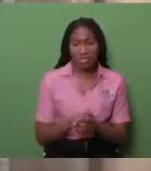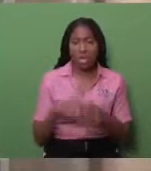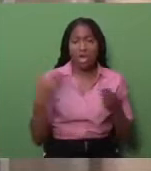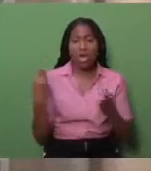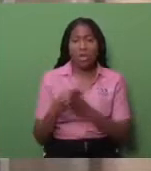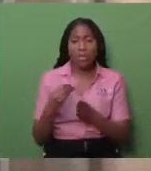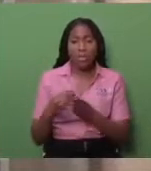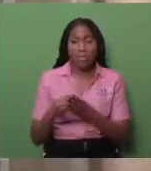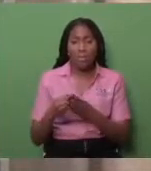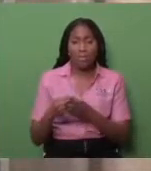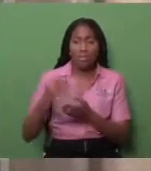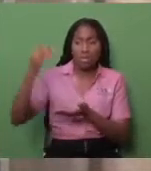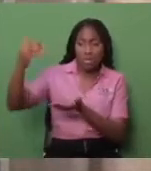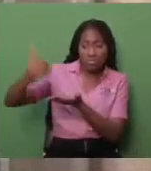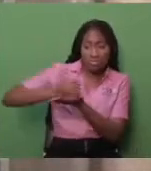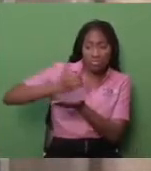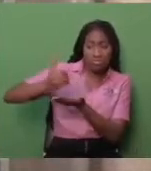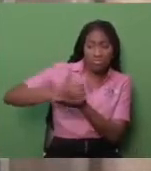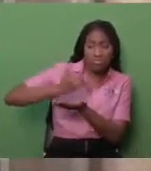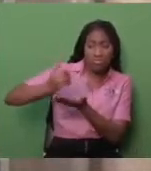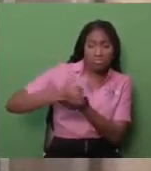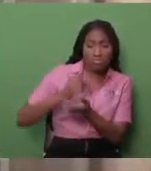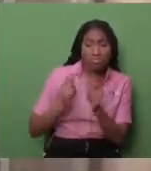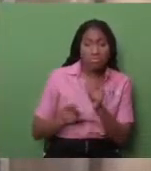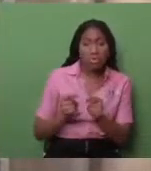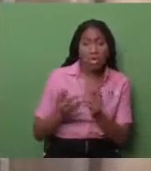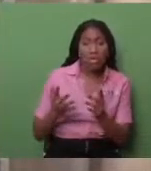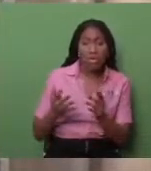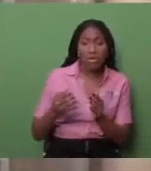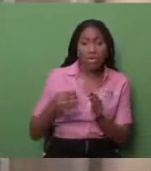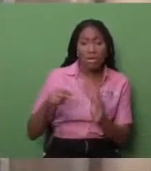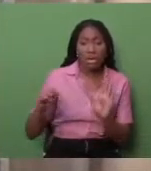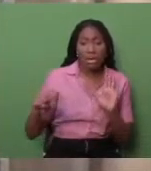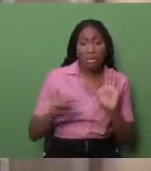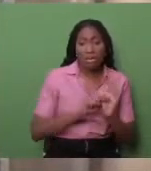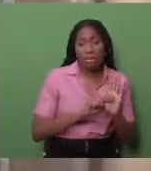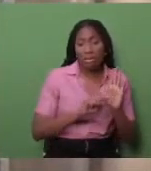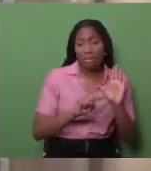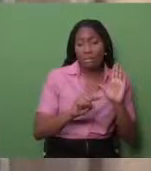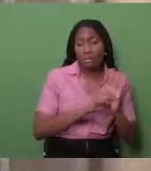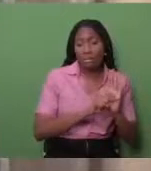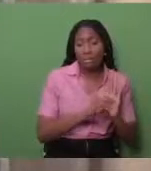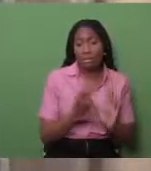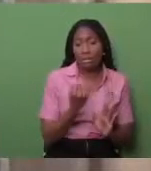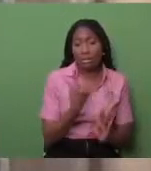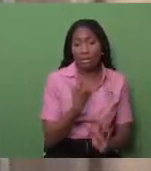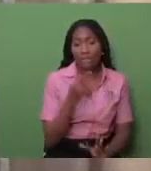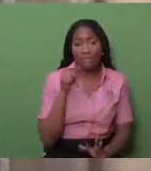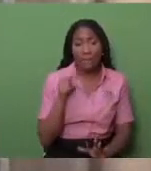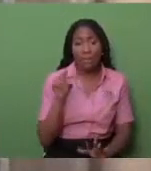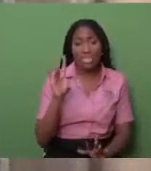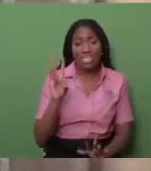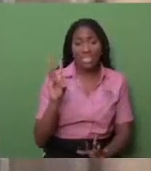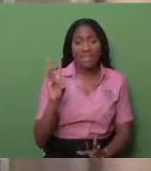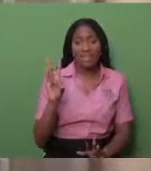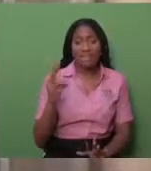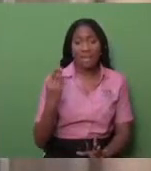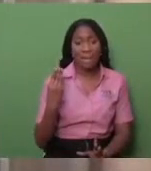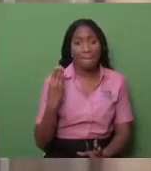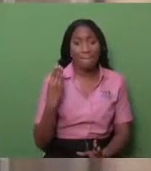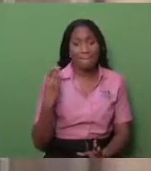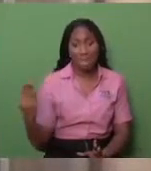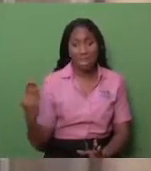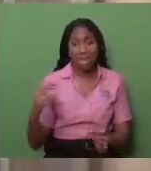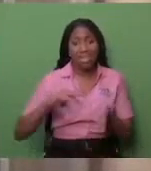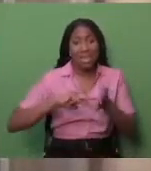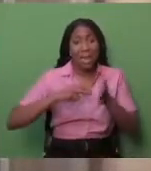2020 is, guess what? Minus, madam. Minus 11.7 billion dollars. Negative,